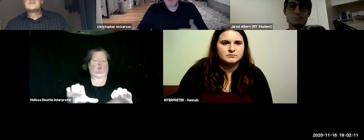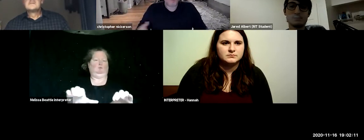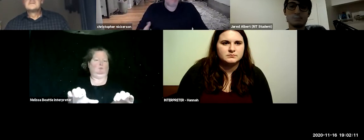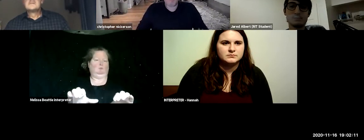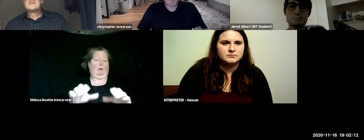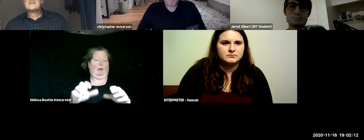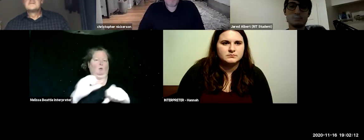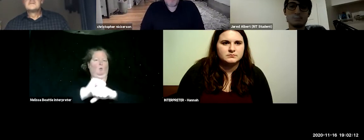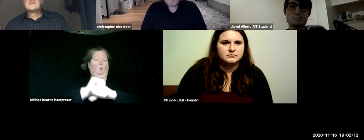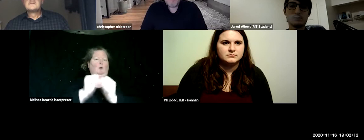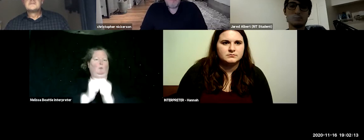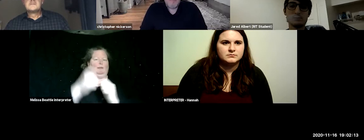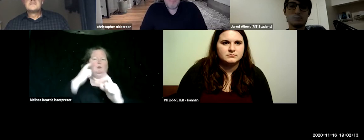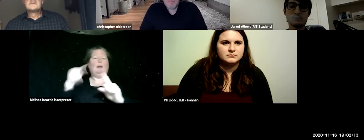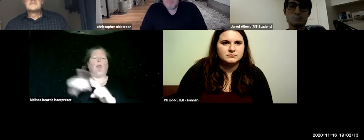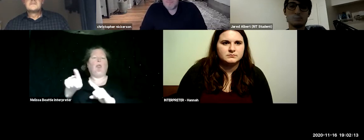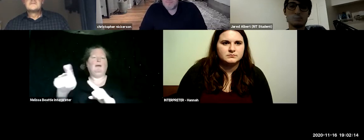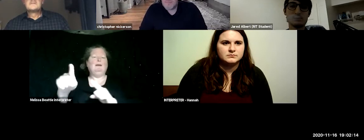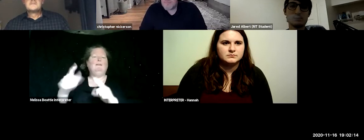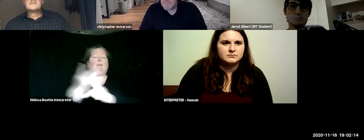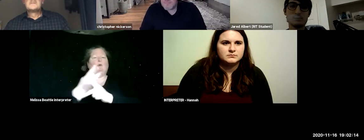and you'll find what rabbit hole sort of fits you.